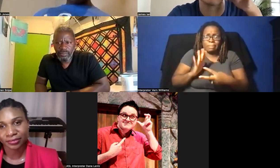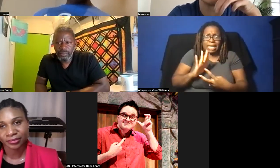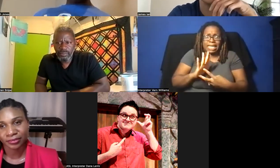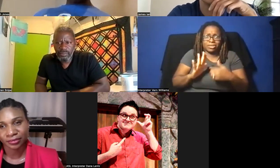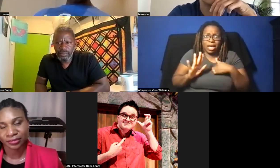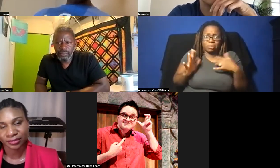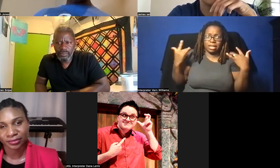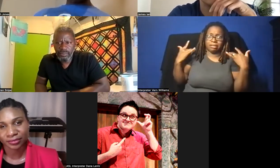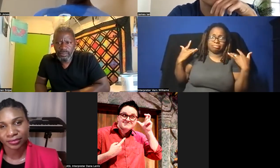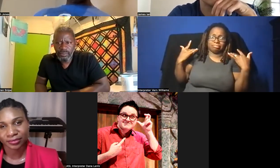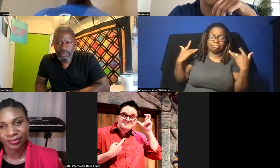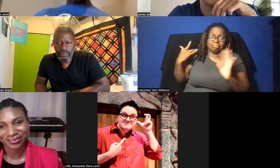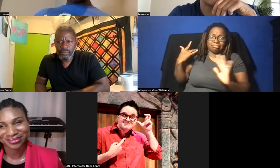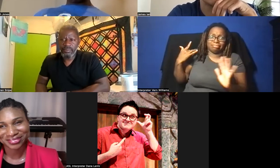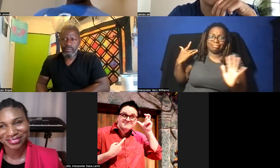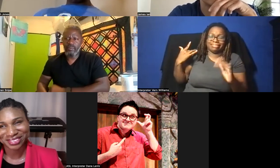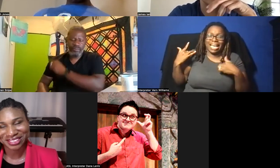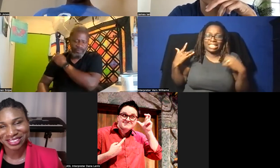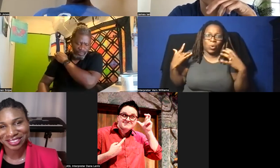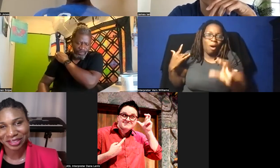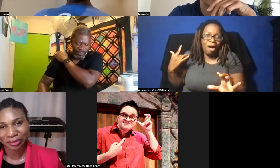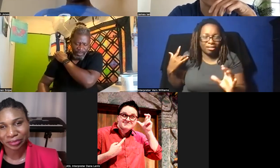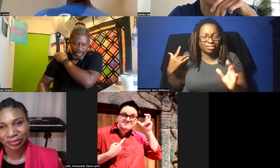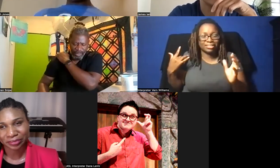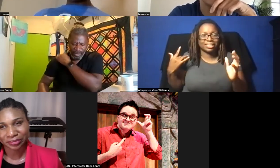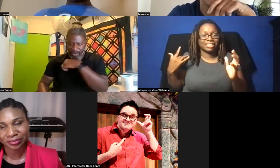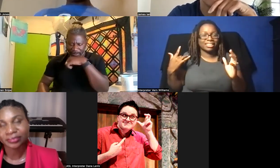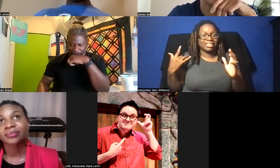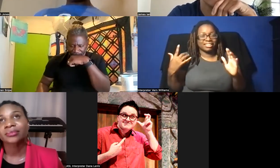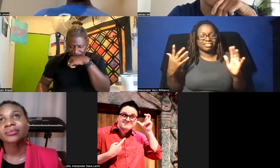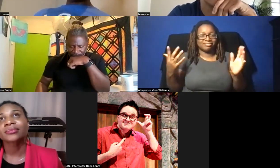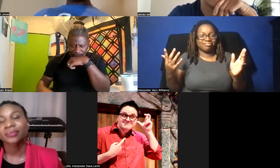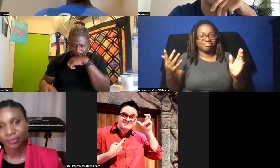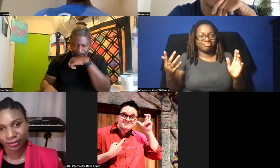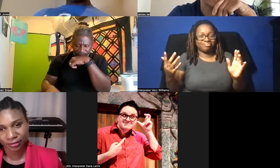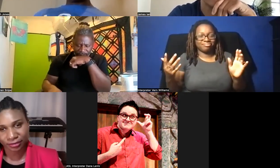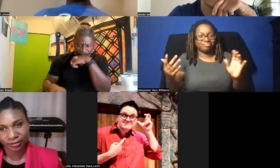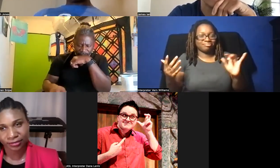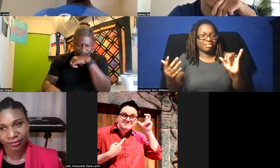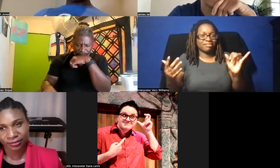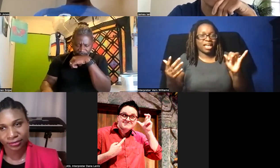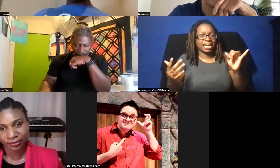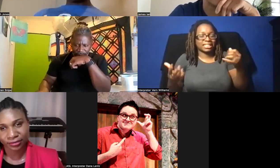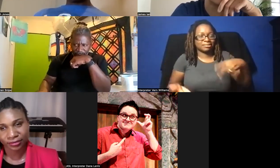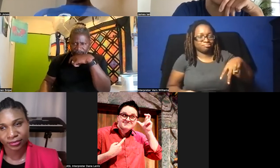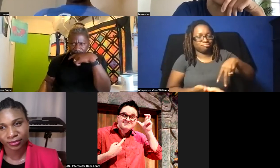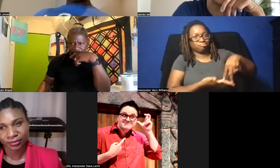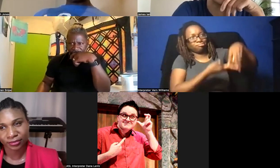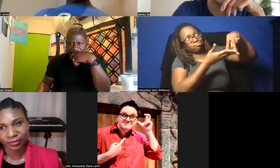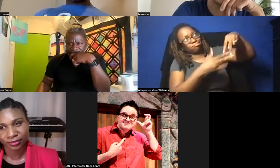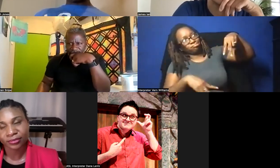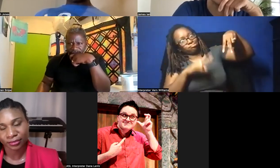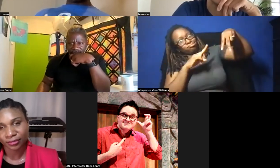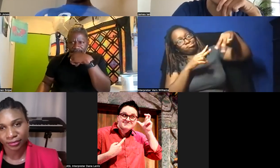like, nah, I'm not trying to, become this like pedestal. I'm not trying to become this